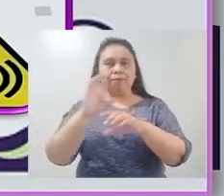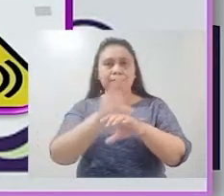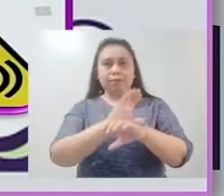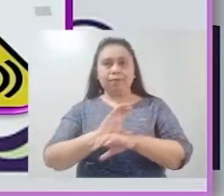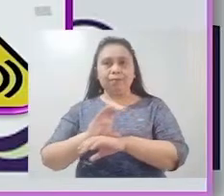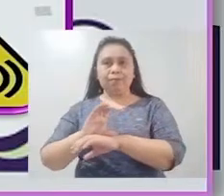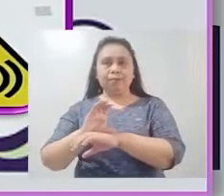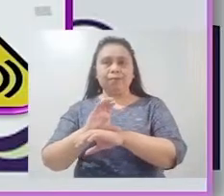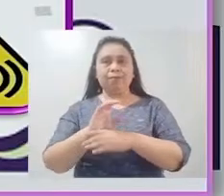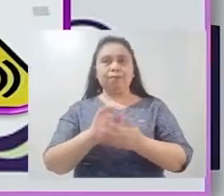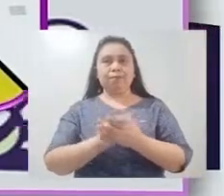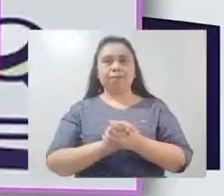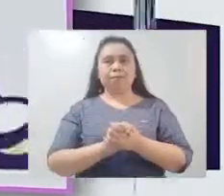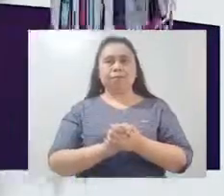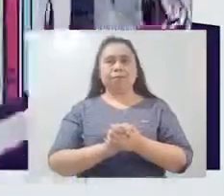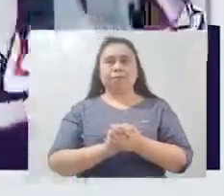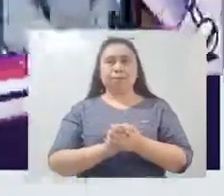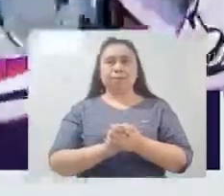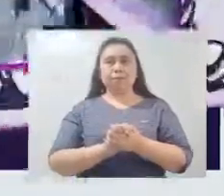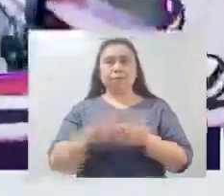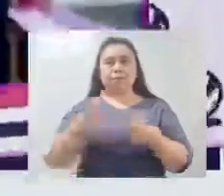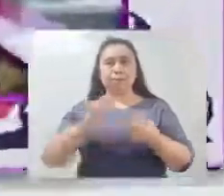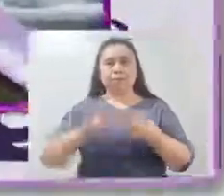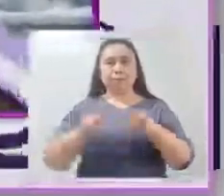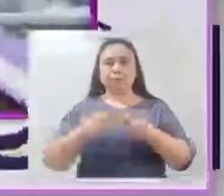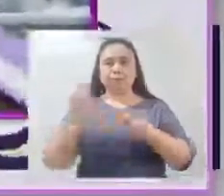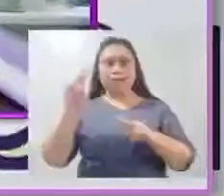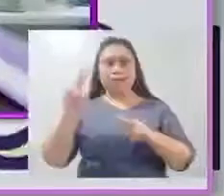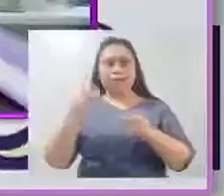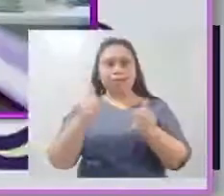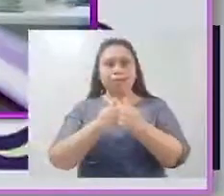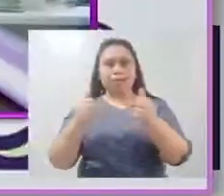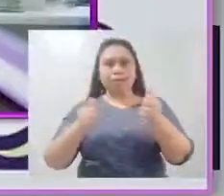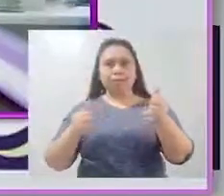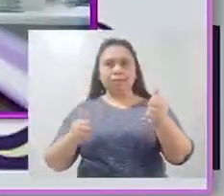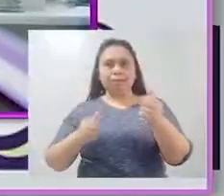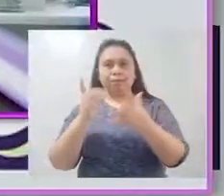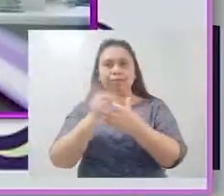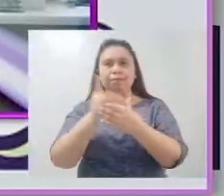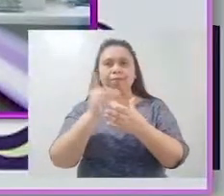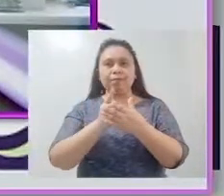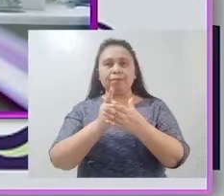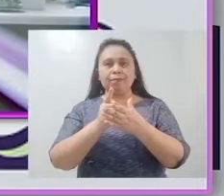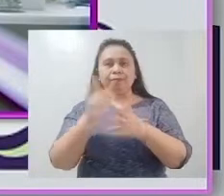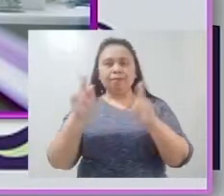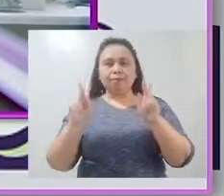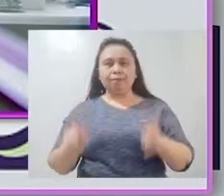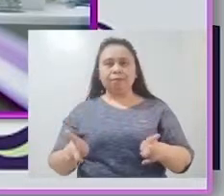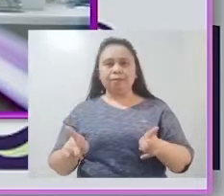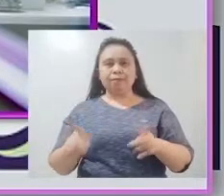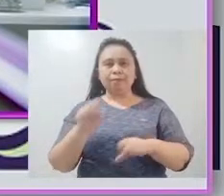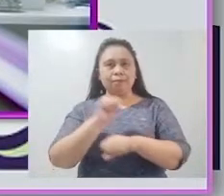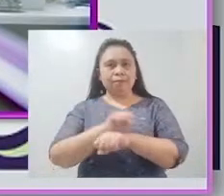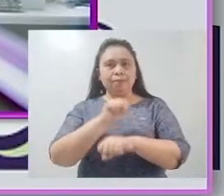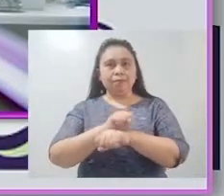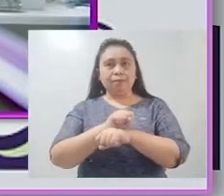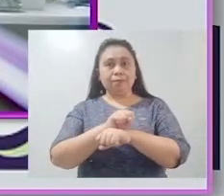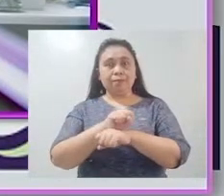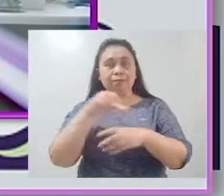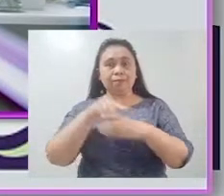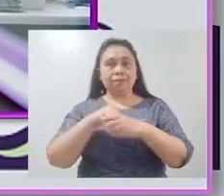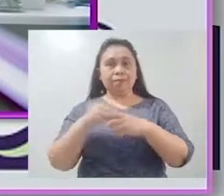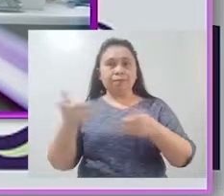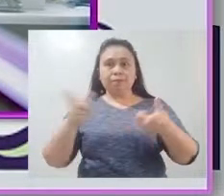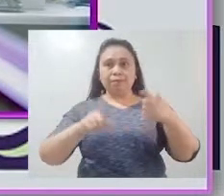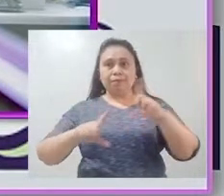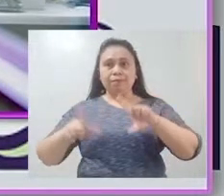present. Number 7, avoid distracting or startling persons working in